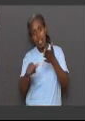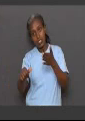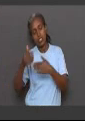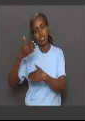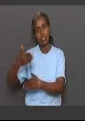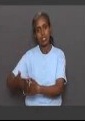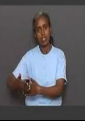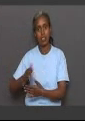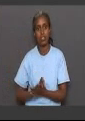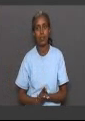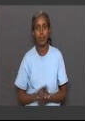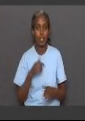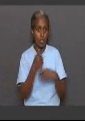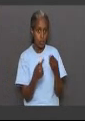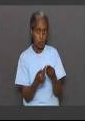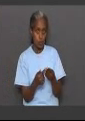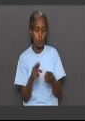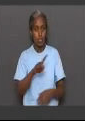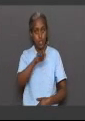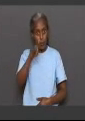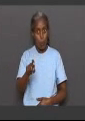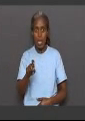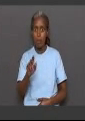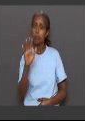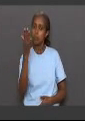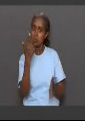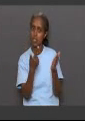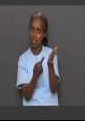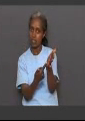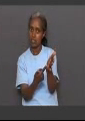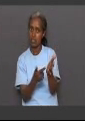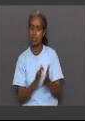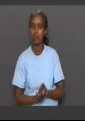side. So the problem looks like this.